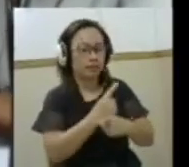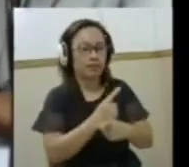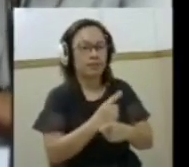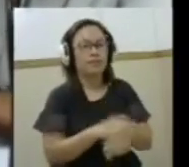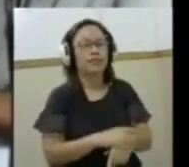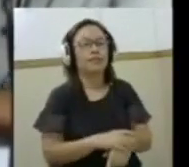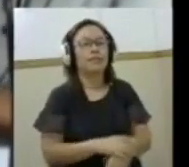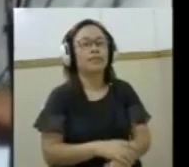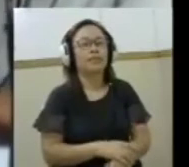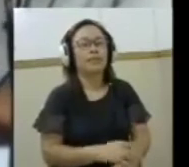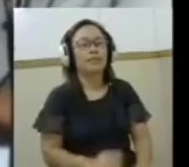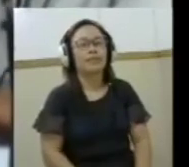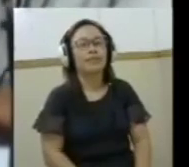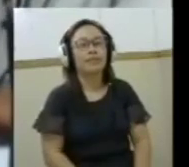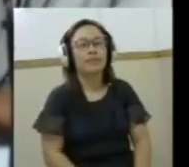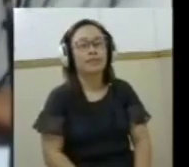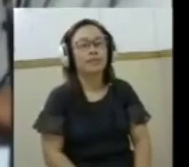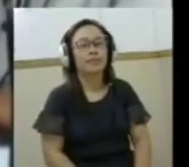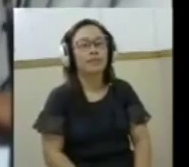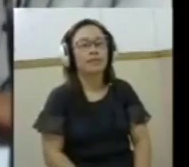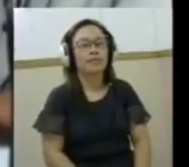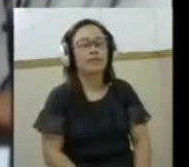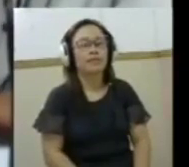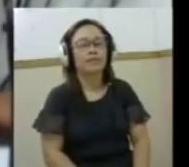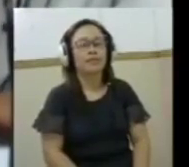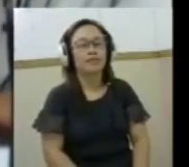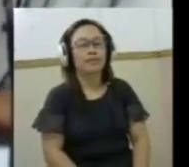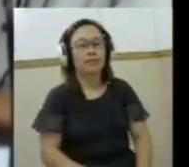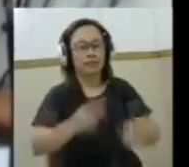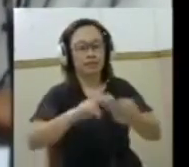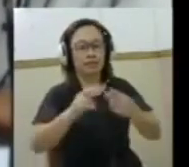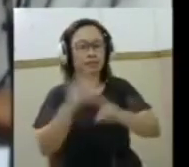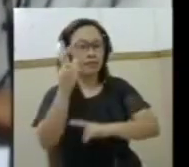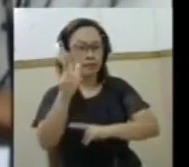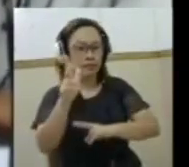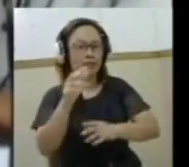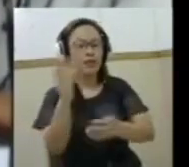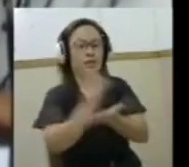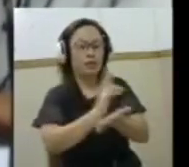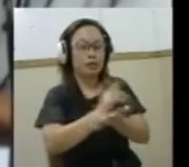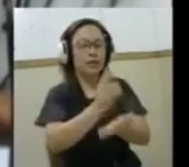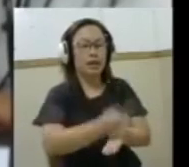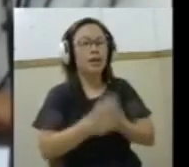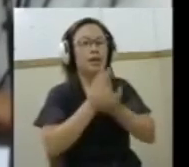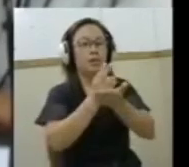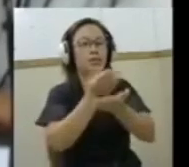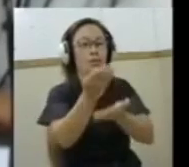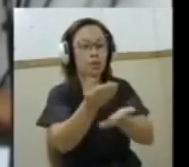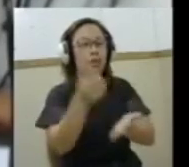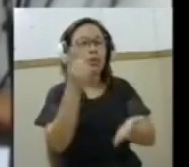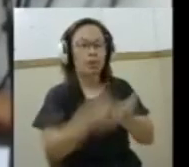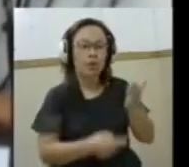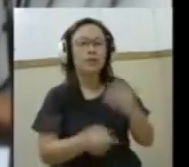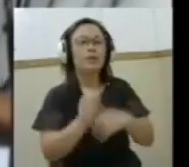whole picture. Oh, wow. So, number 3, research helps you know what you're up against. So,